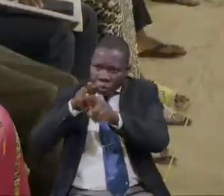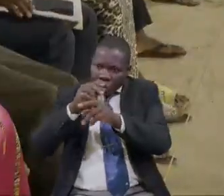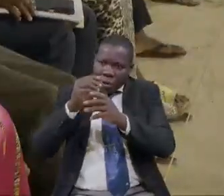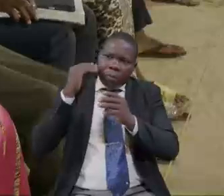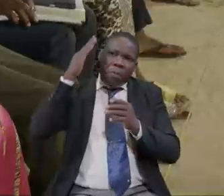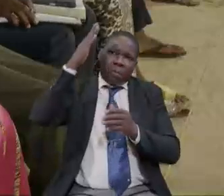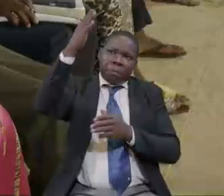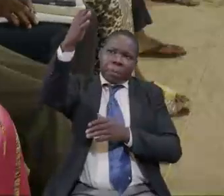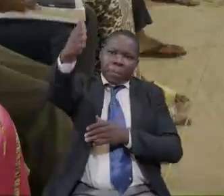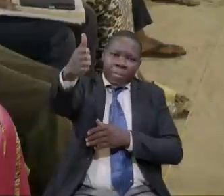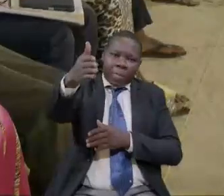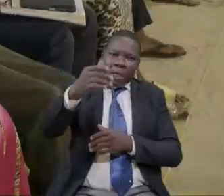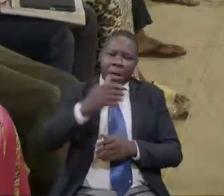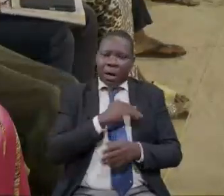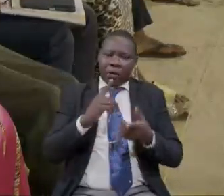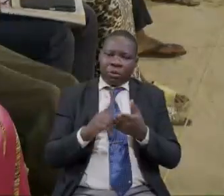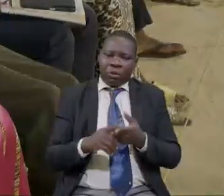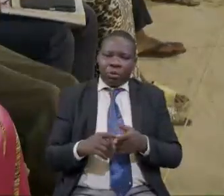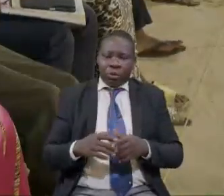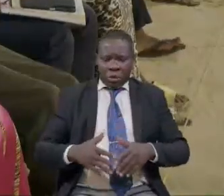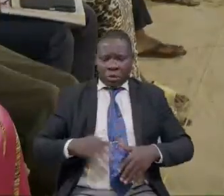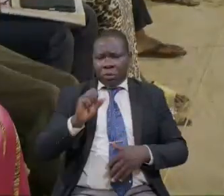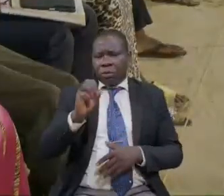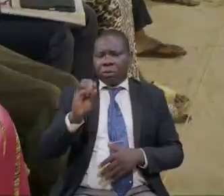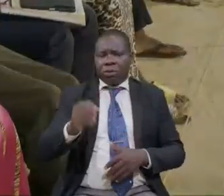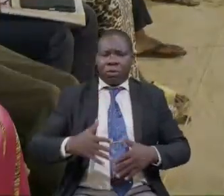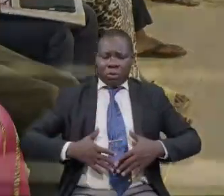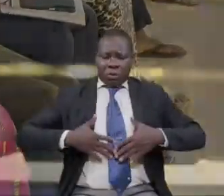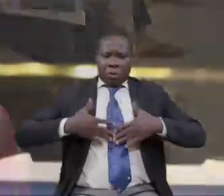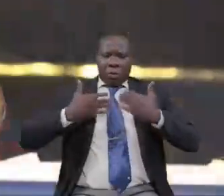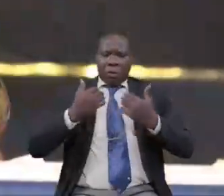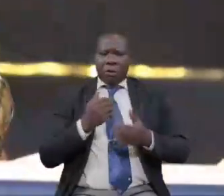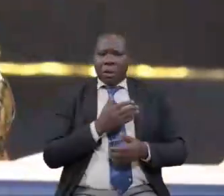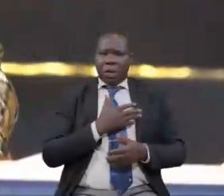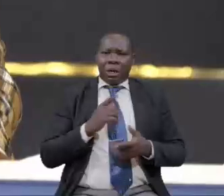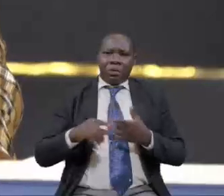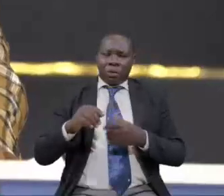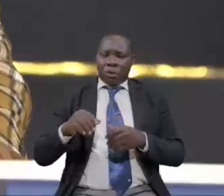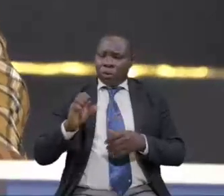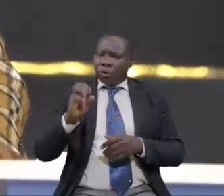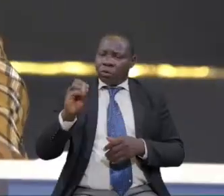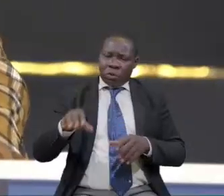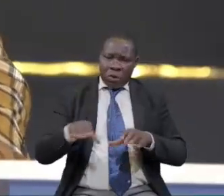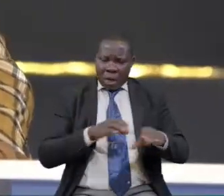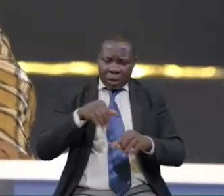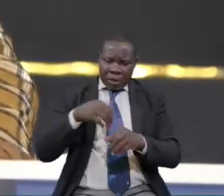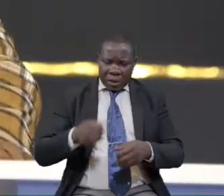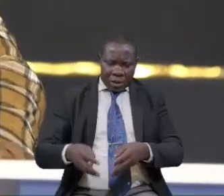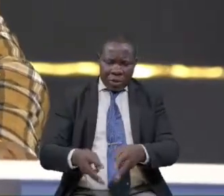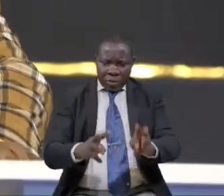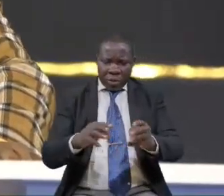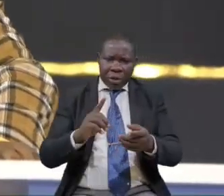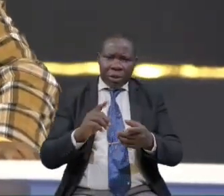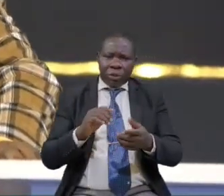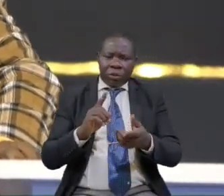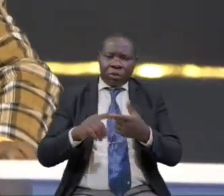and to so live and to so act in a way that you get to that destination